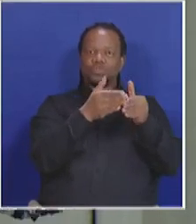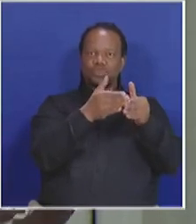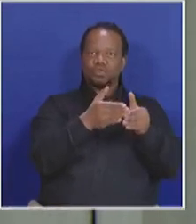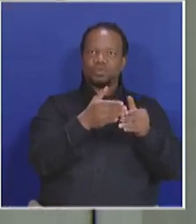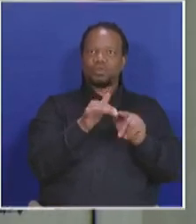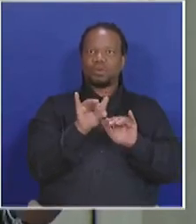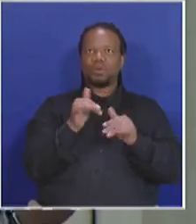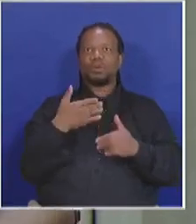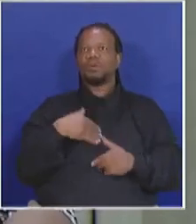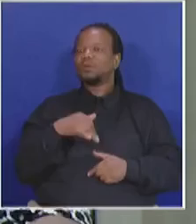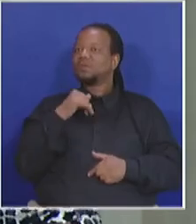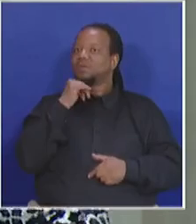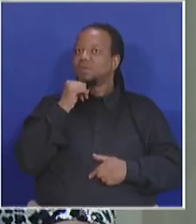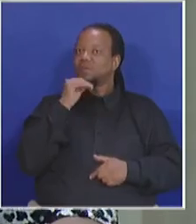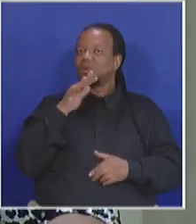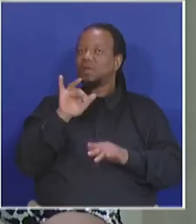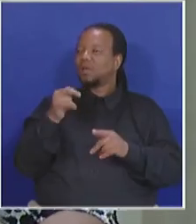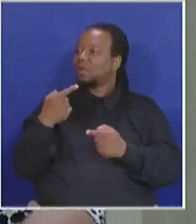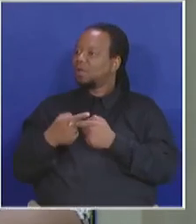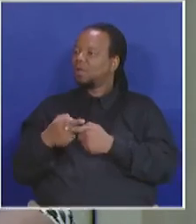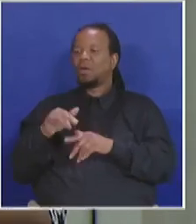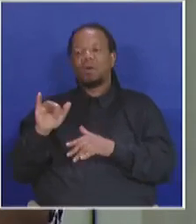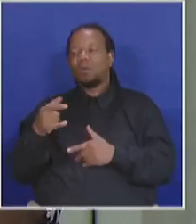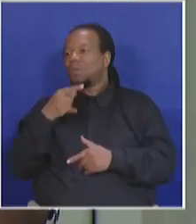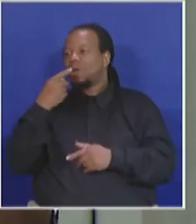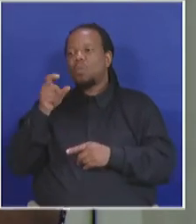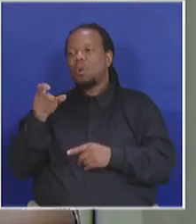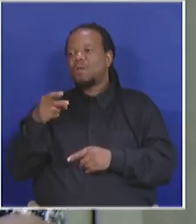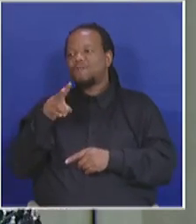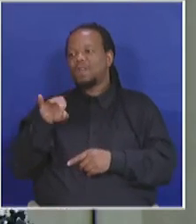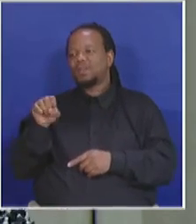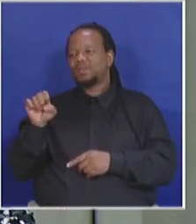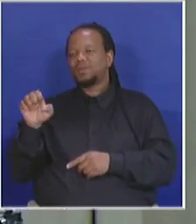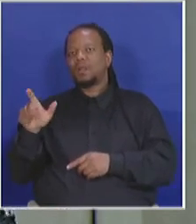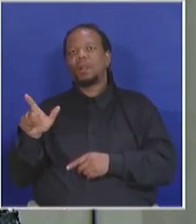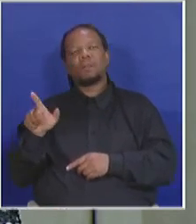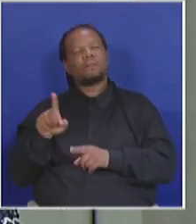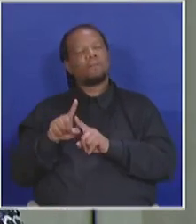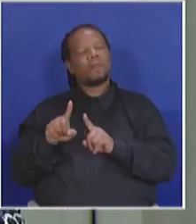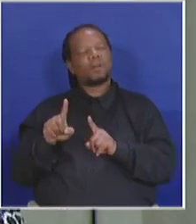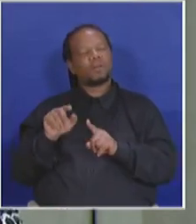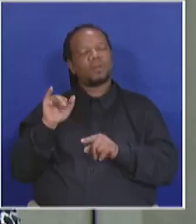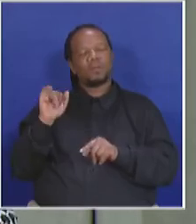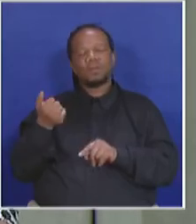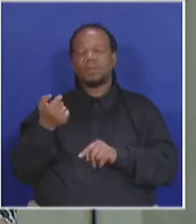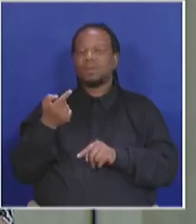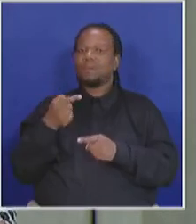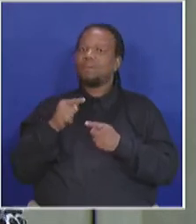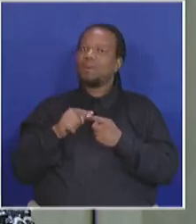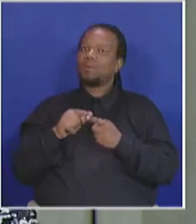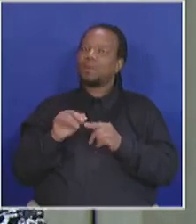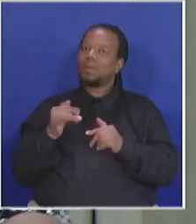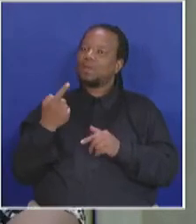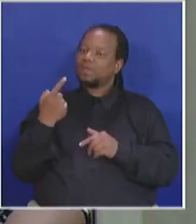correct, or a vessel. Thank you very much for the correction. The point I'm trying to make is that we now have ship that